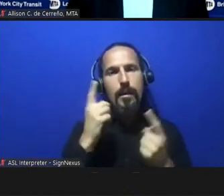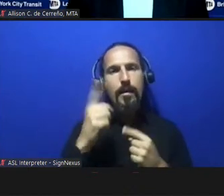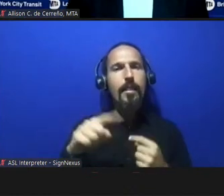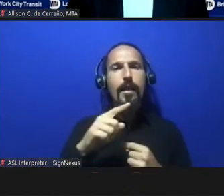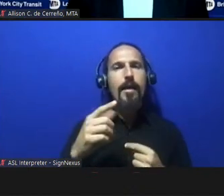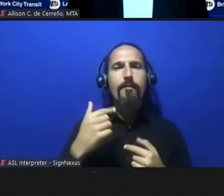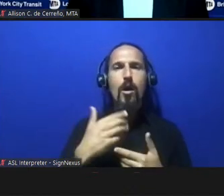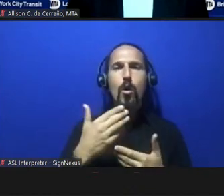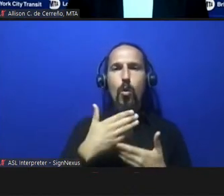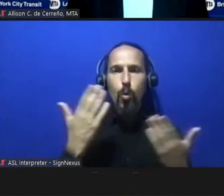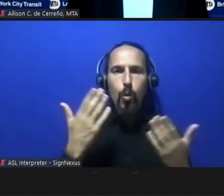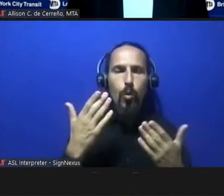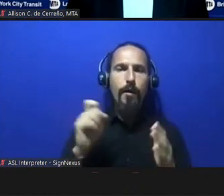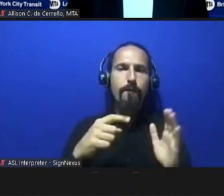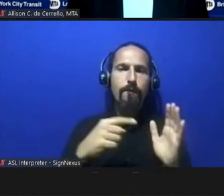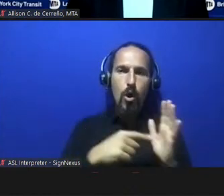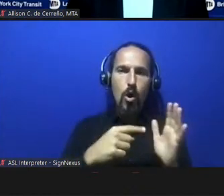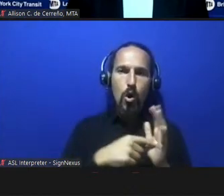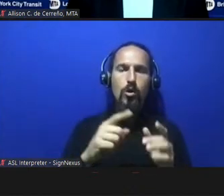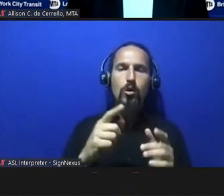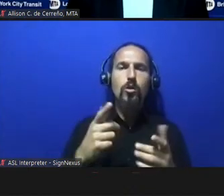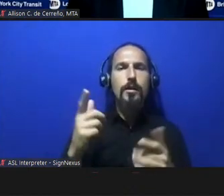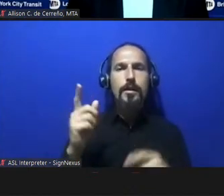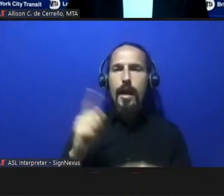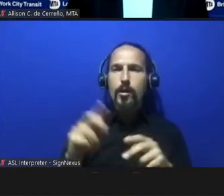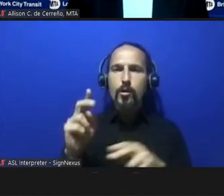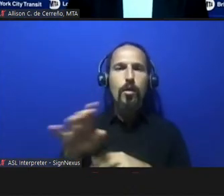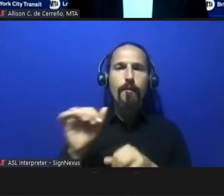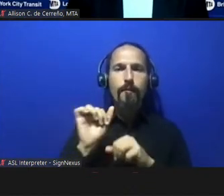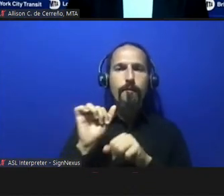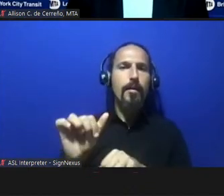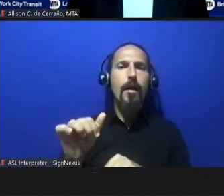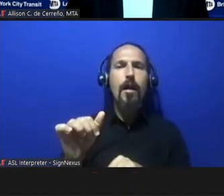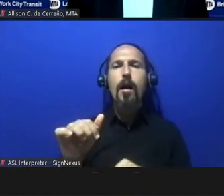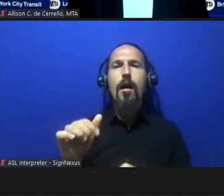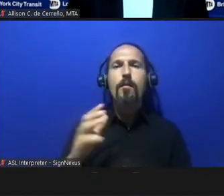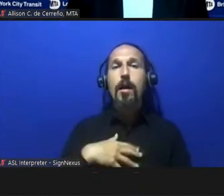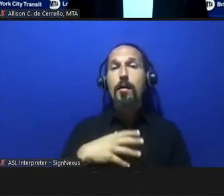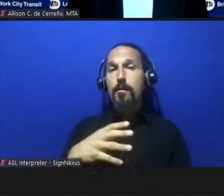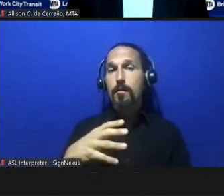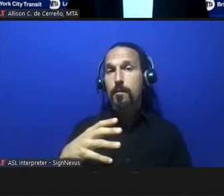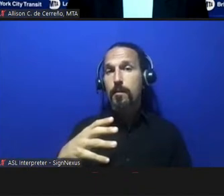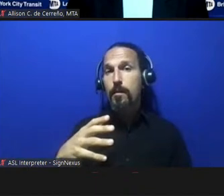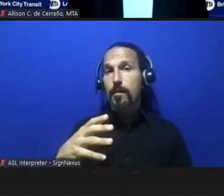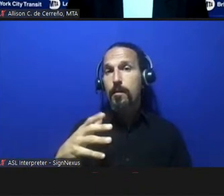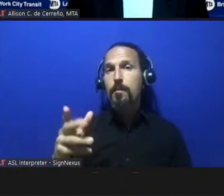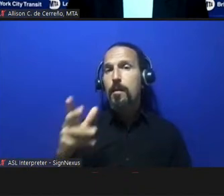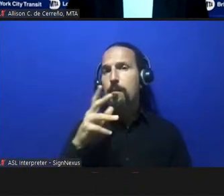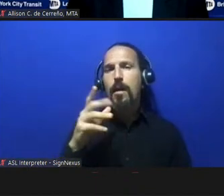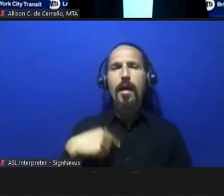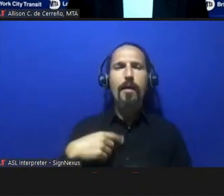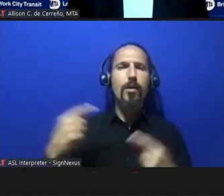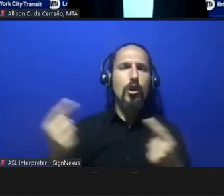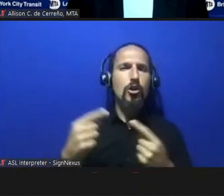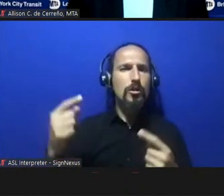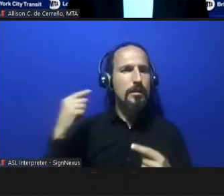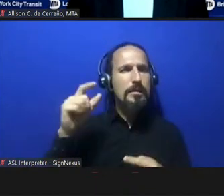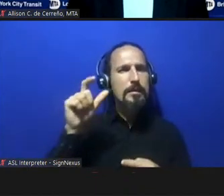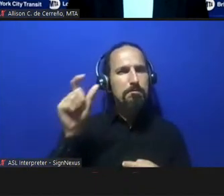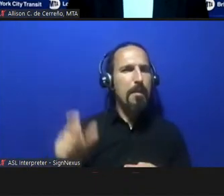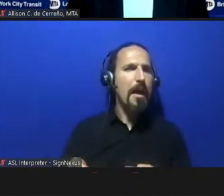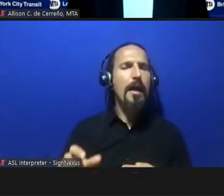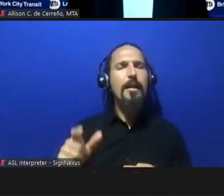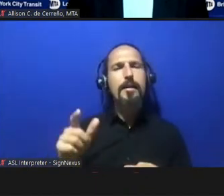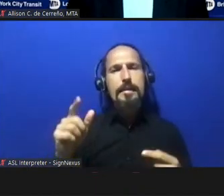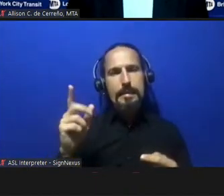means who have urgent needs to use their vehicles for example i had my mother with multiple myeloma and her spine she was disabled